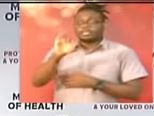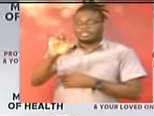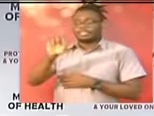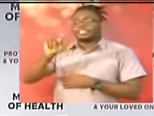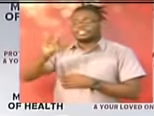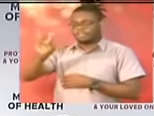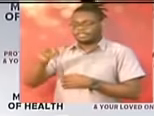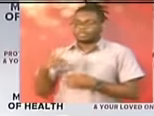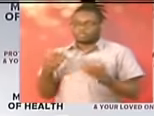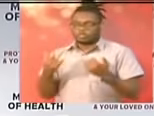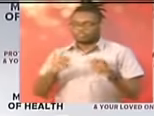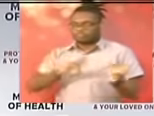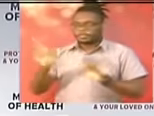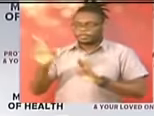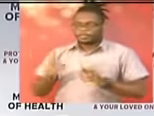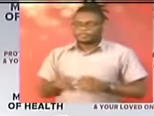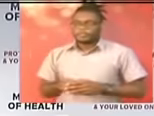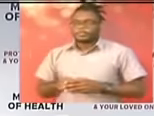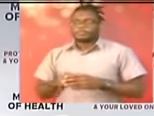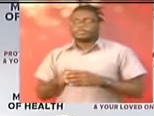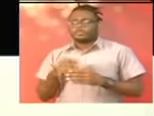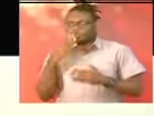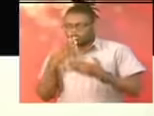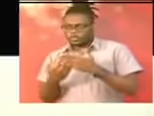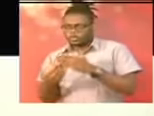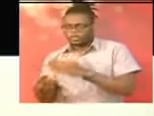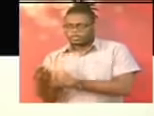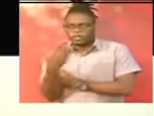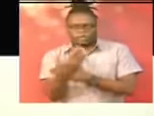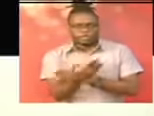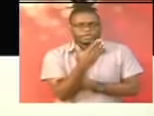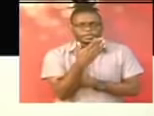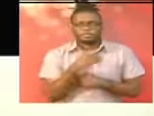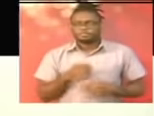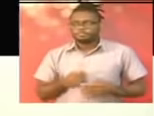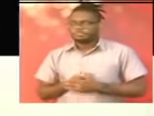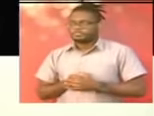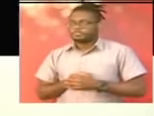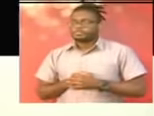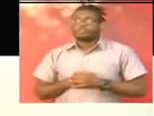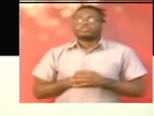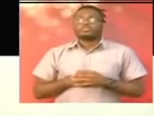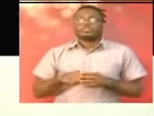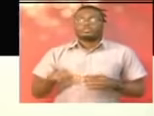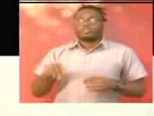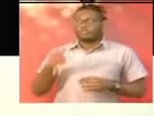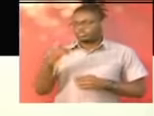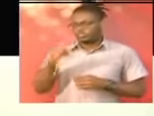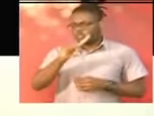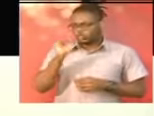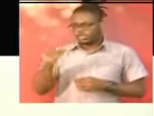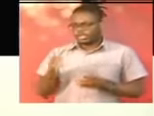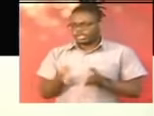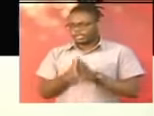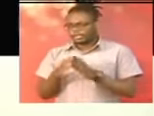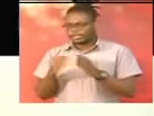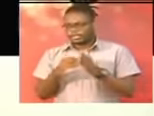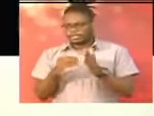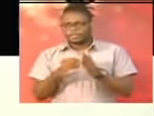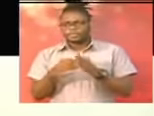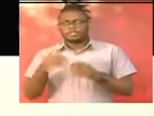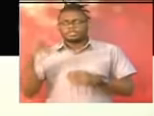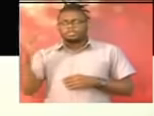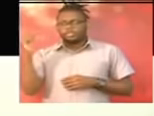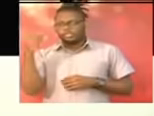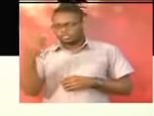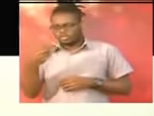Hi, good morning, Bina Hayes, IETV News. My two questions would go to Dr. Hines. Dr. Hines, do you have any updates, in case you missed